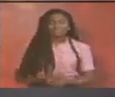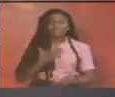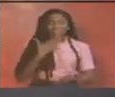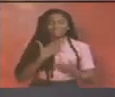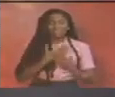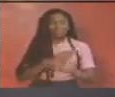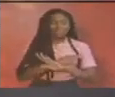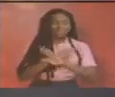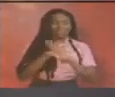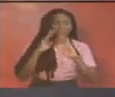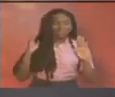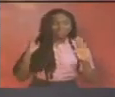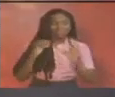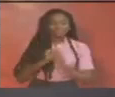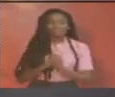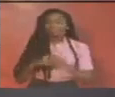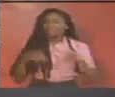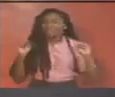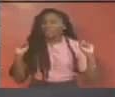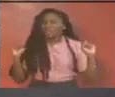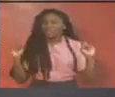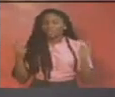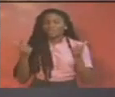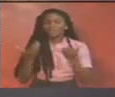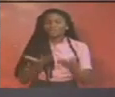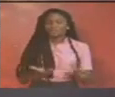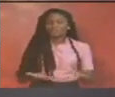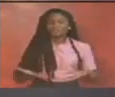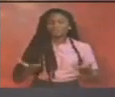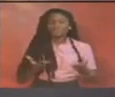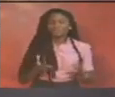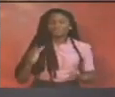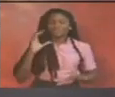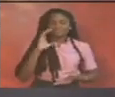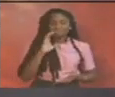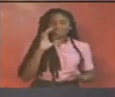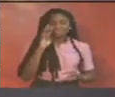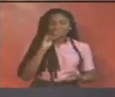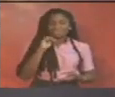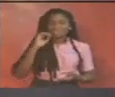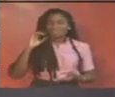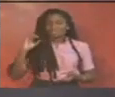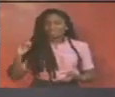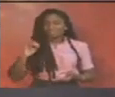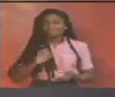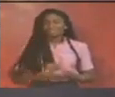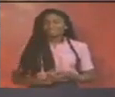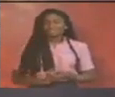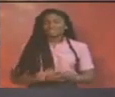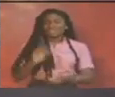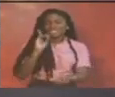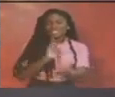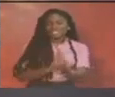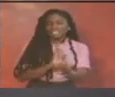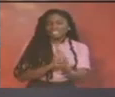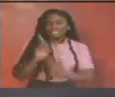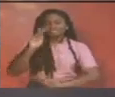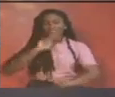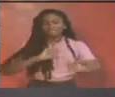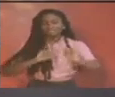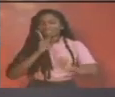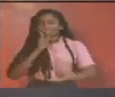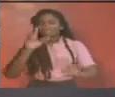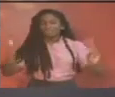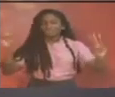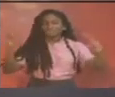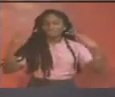all members of the panel, Dr. Parasram, Dr. Extava, and the viewing and listening public, a pleasant